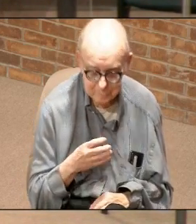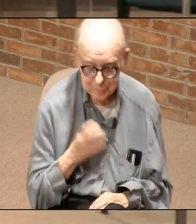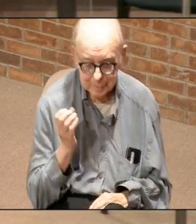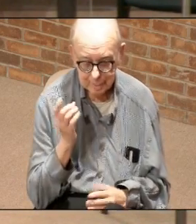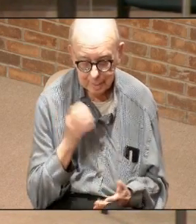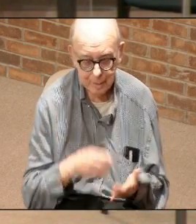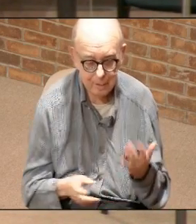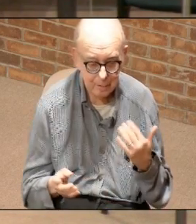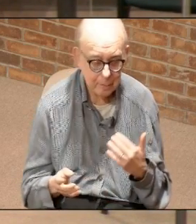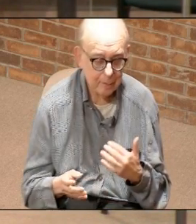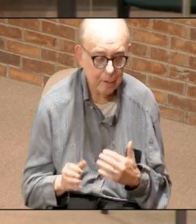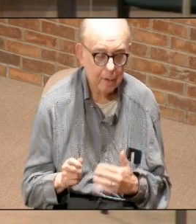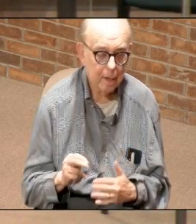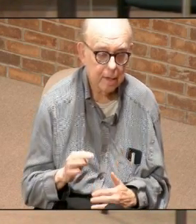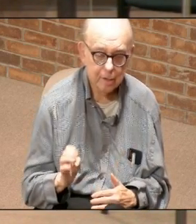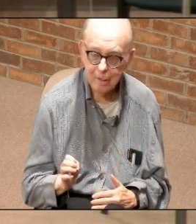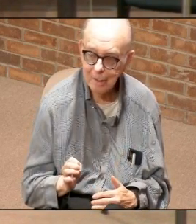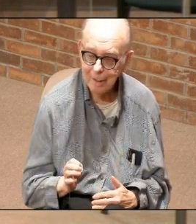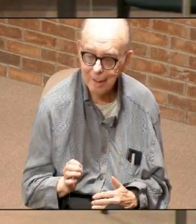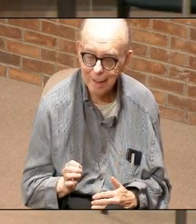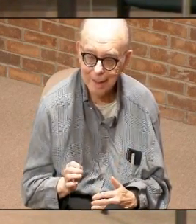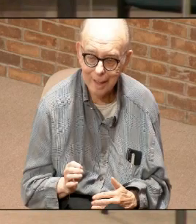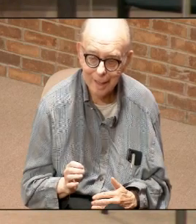But guess what? That's June.